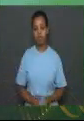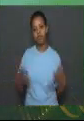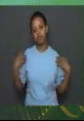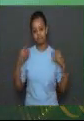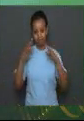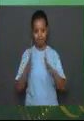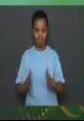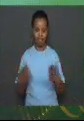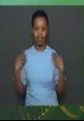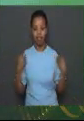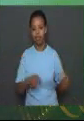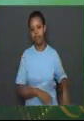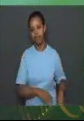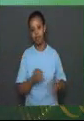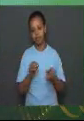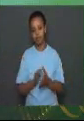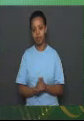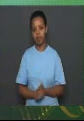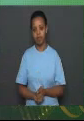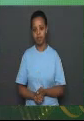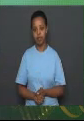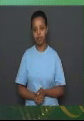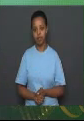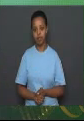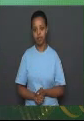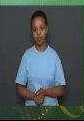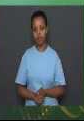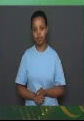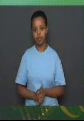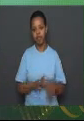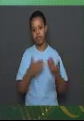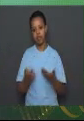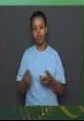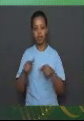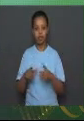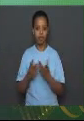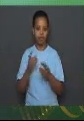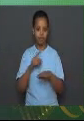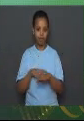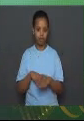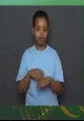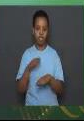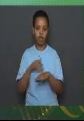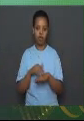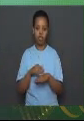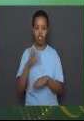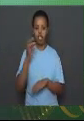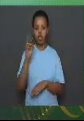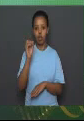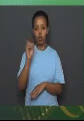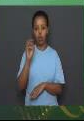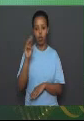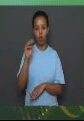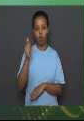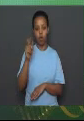Hello, teacher. Hello, students. Welcome to today's lesson on